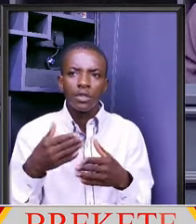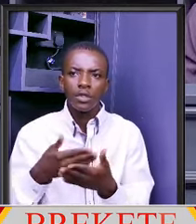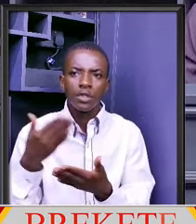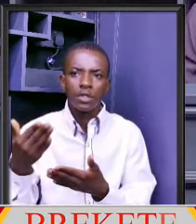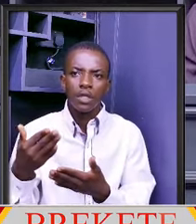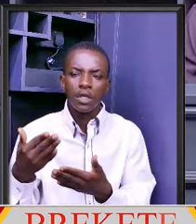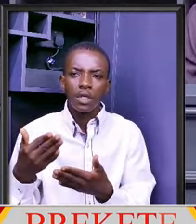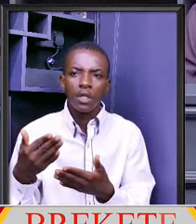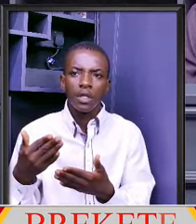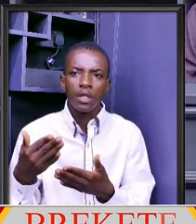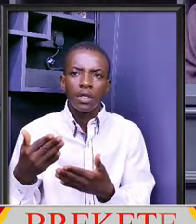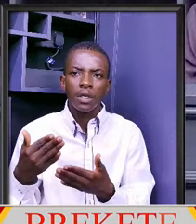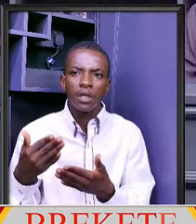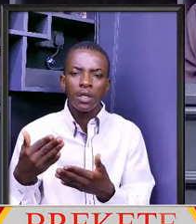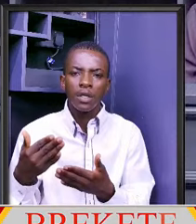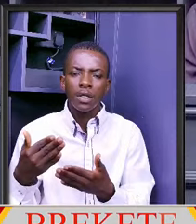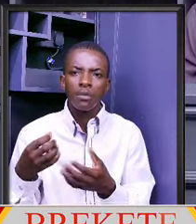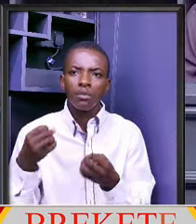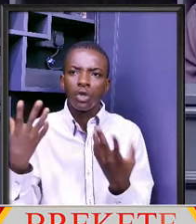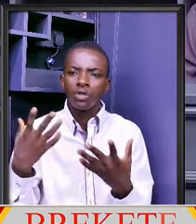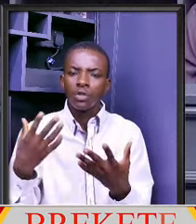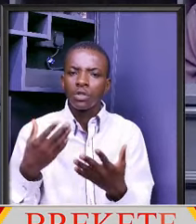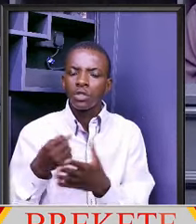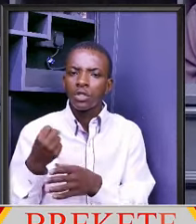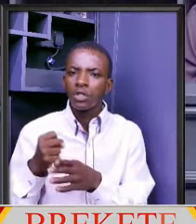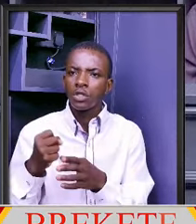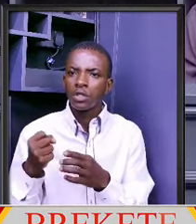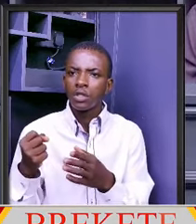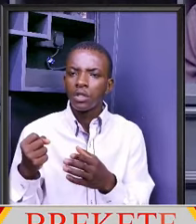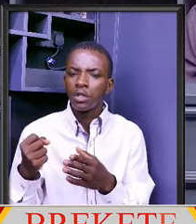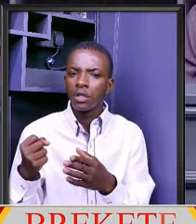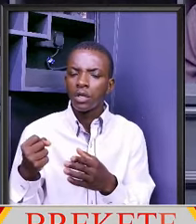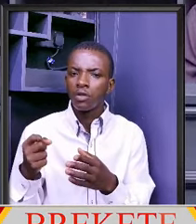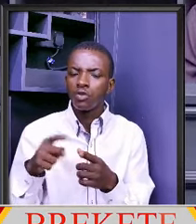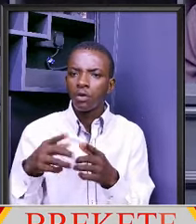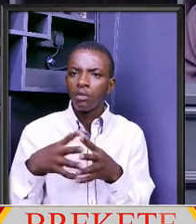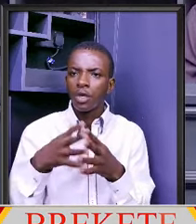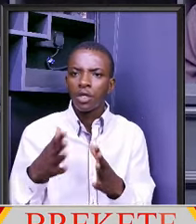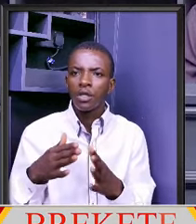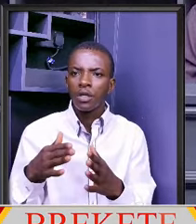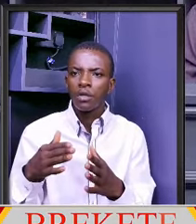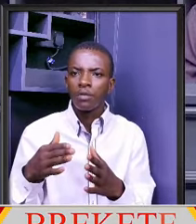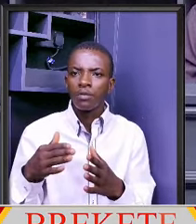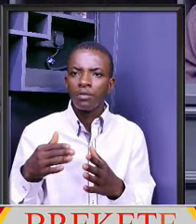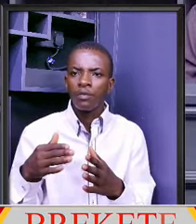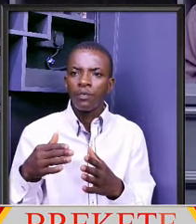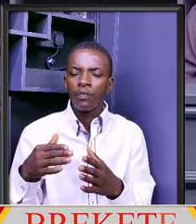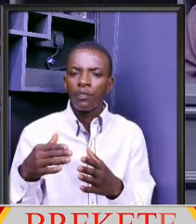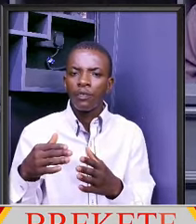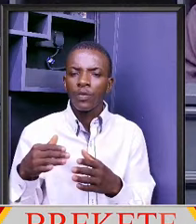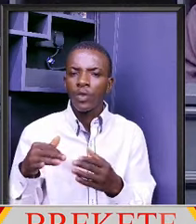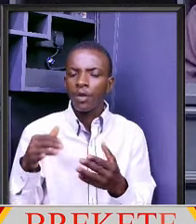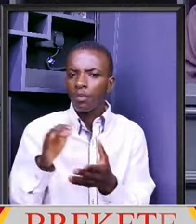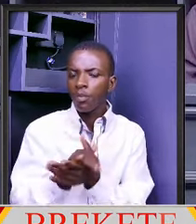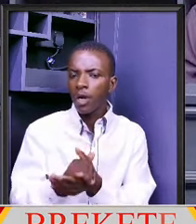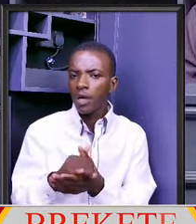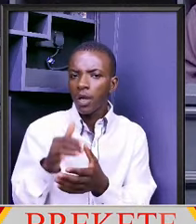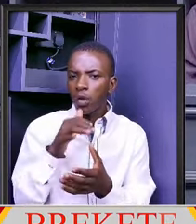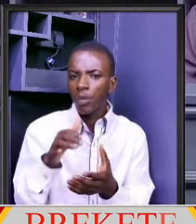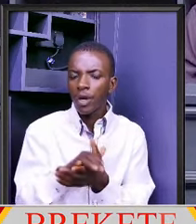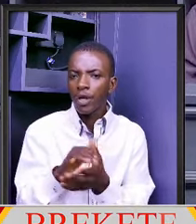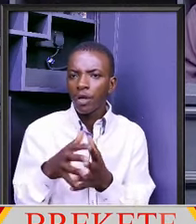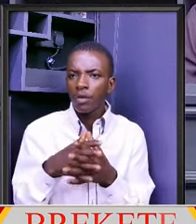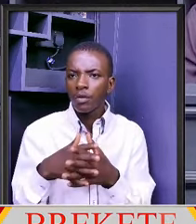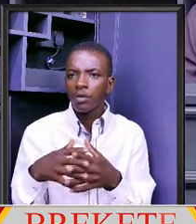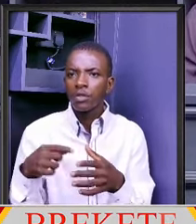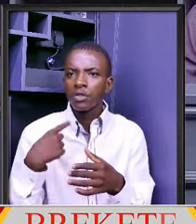the majority share to an American. Mm-hmm. This man marry American, oh, mm-hmm. In children, in quotes, na American. But then talk say this